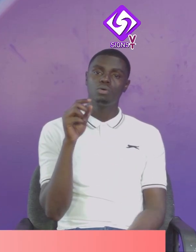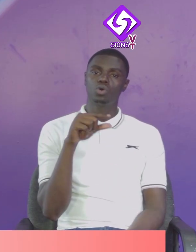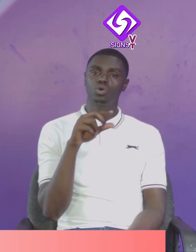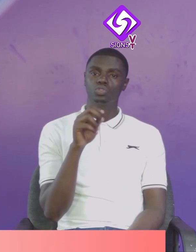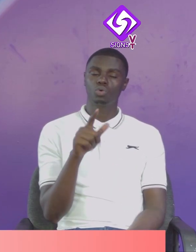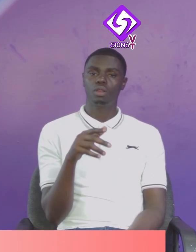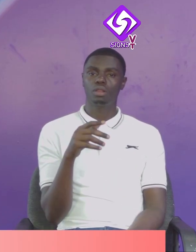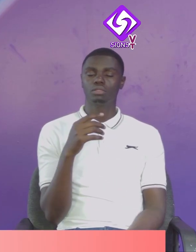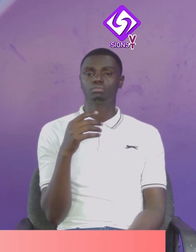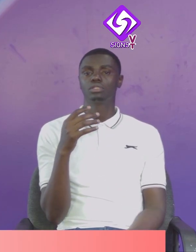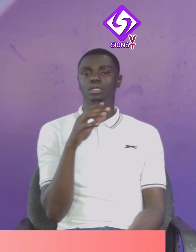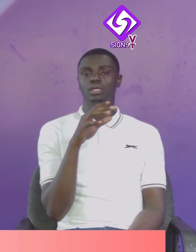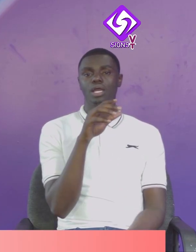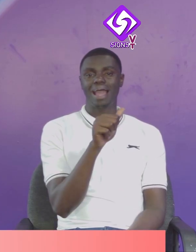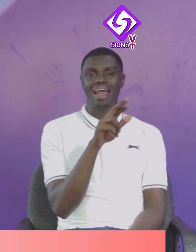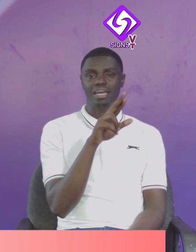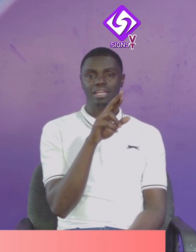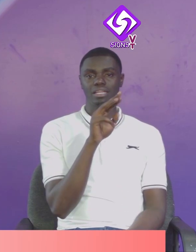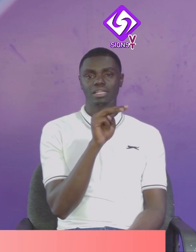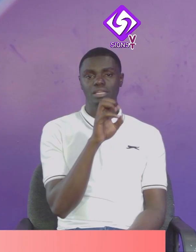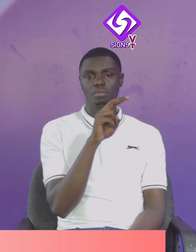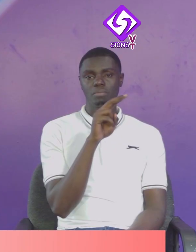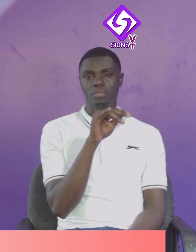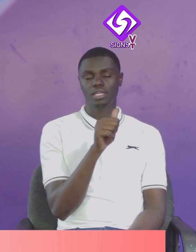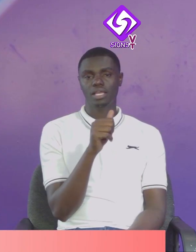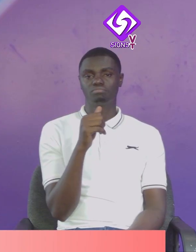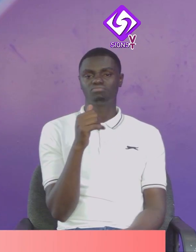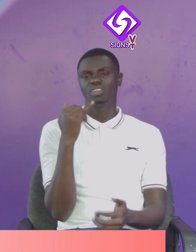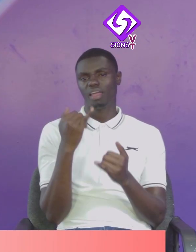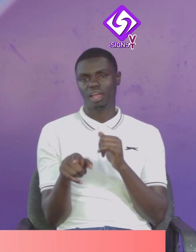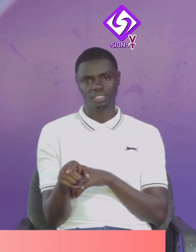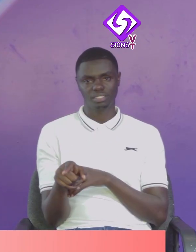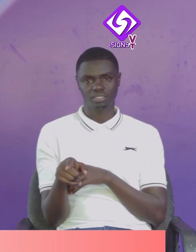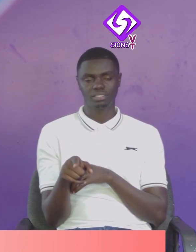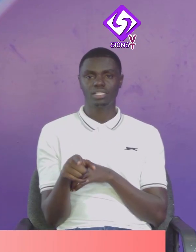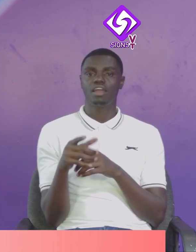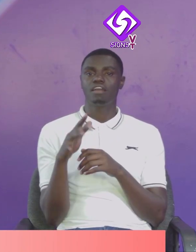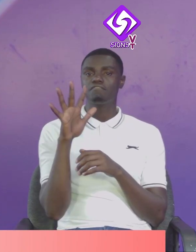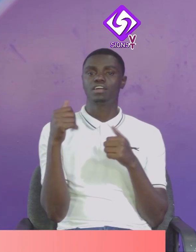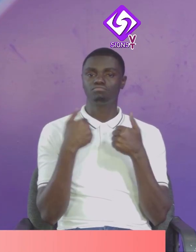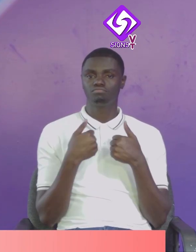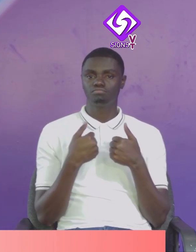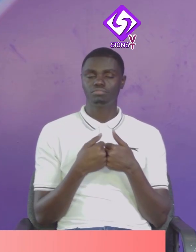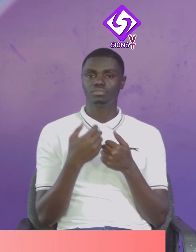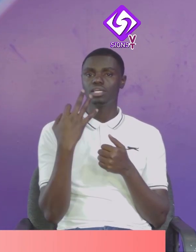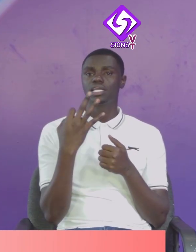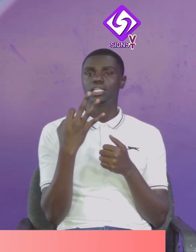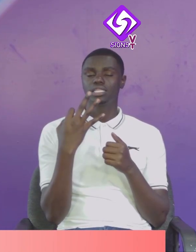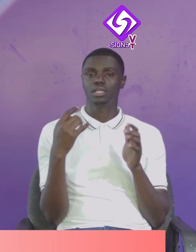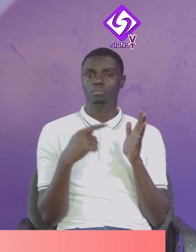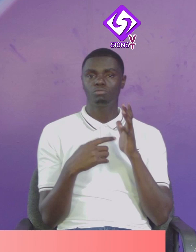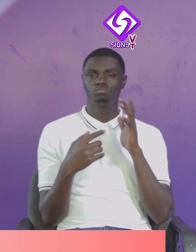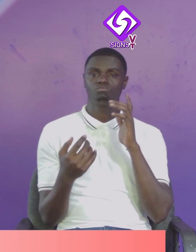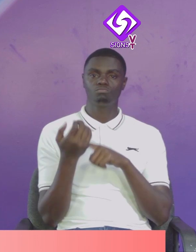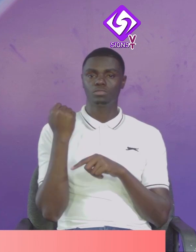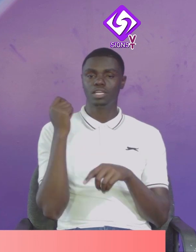in fourth of the table. They are the last. Yeah. After 5 games, they have only managed 3 points. Maybe should Portugal pick themselves up